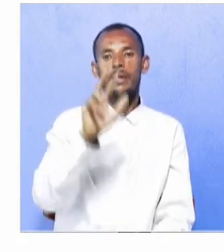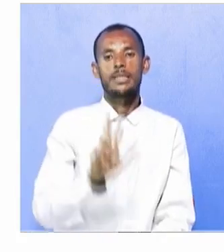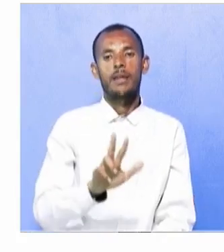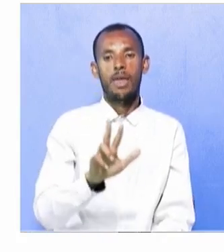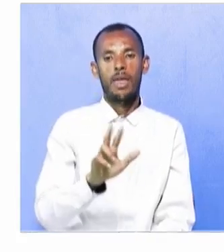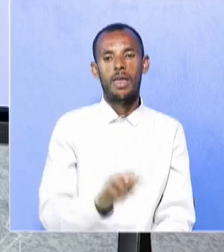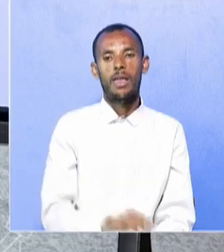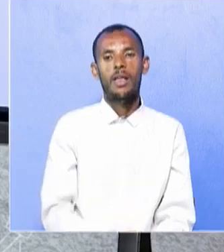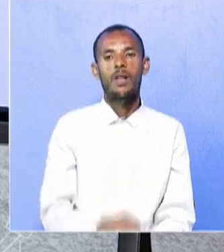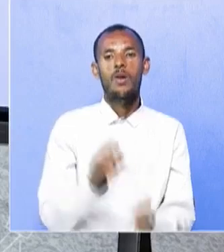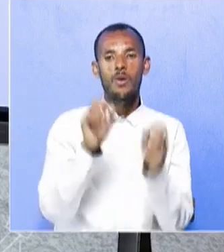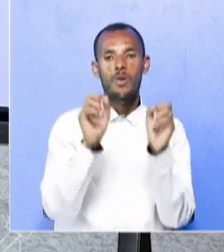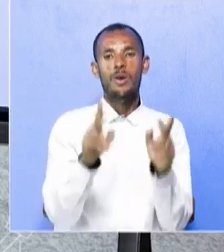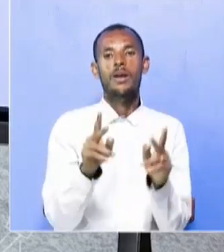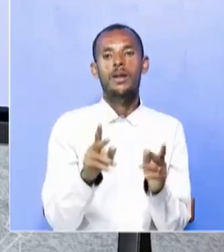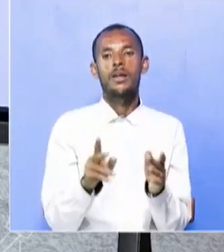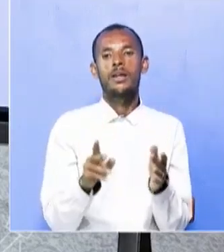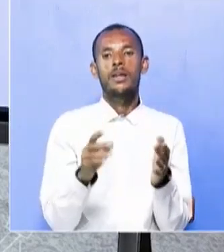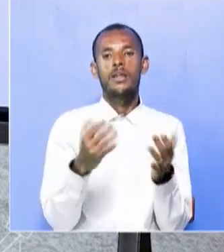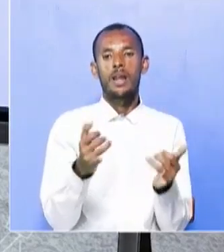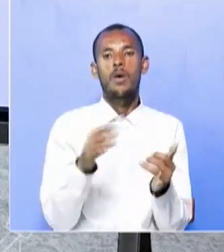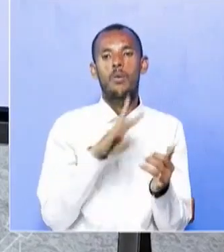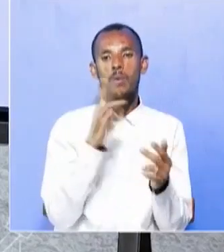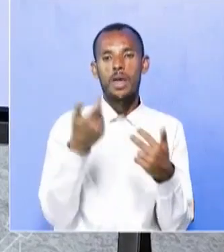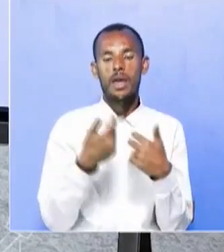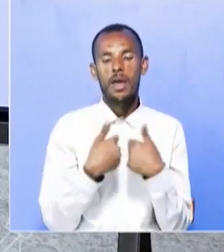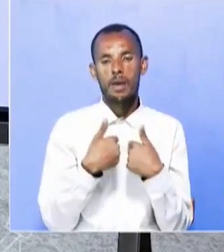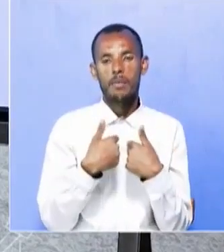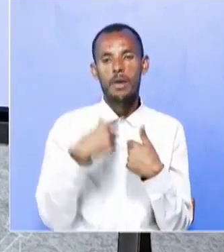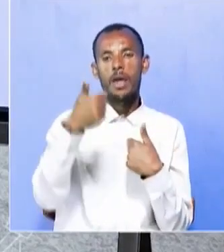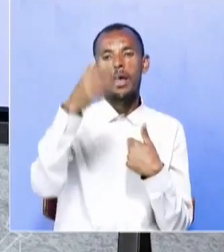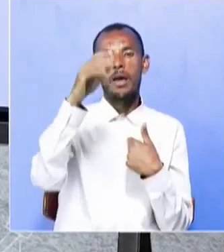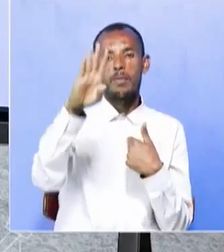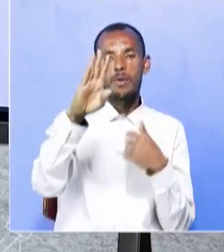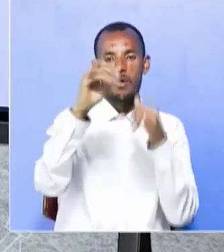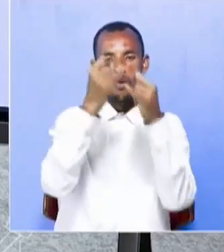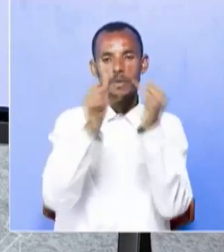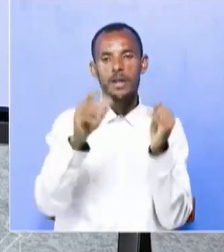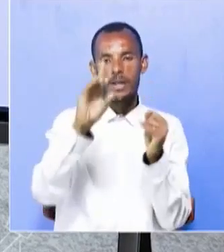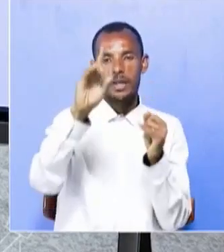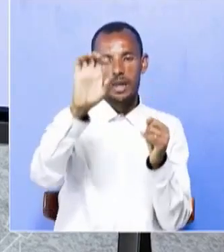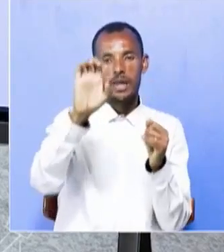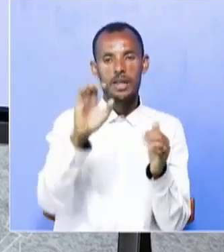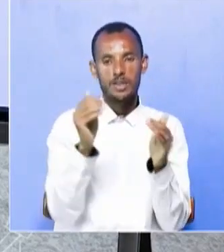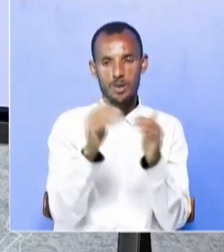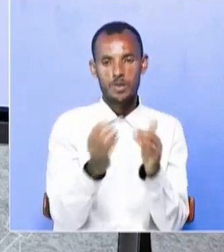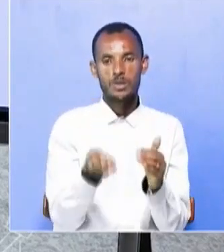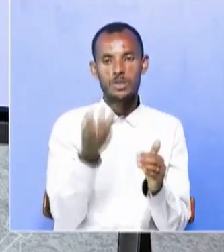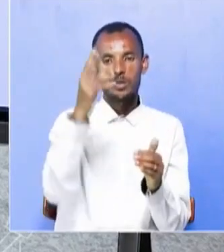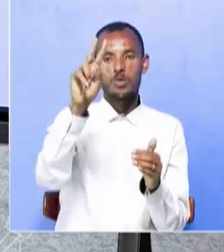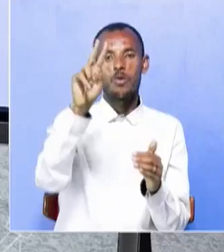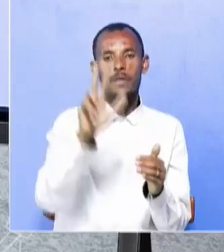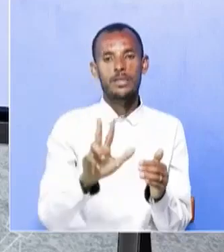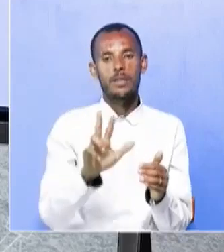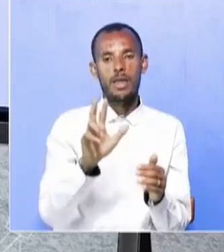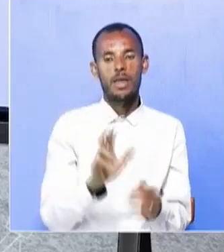3, okay? Now we have AB over DE is 2 over